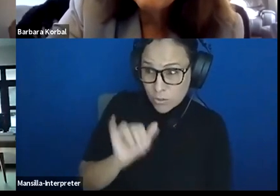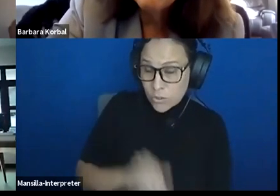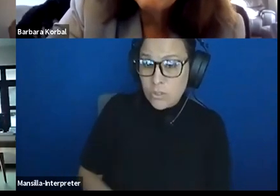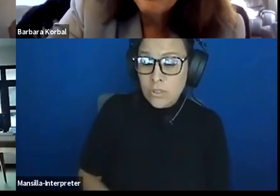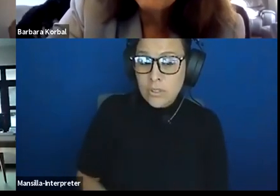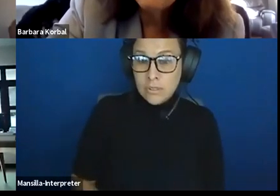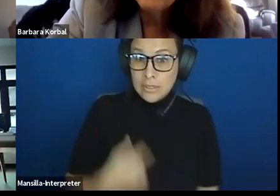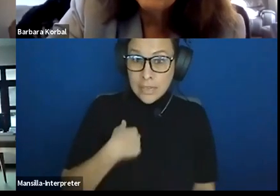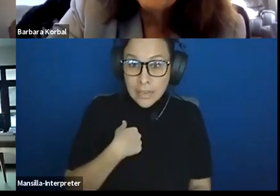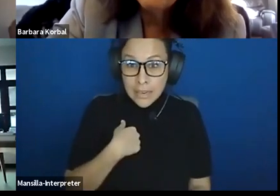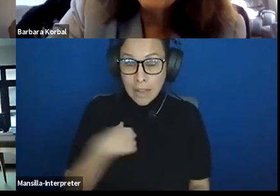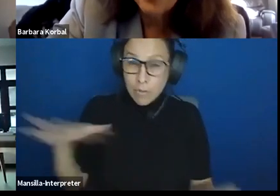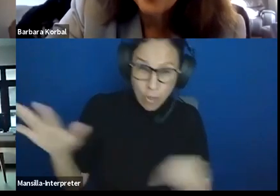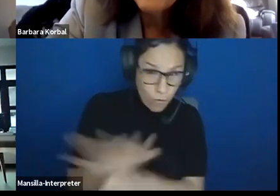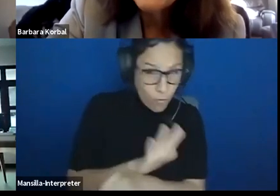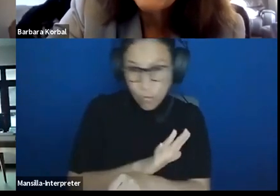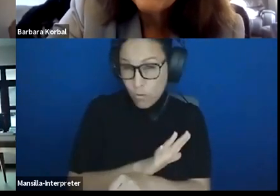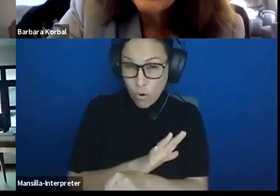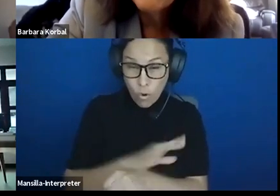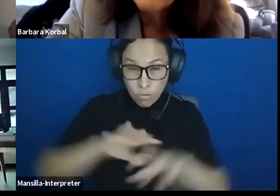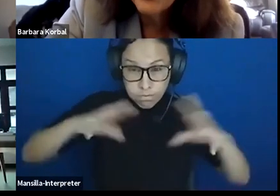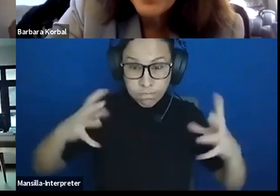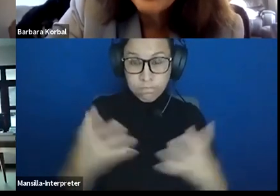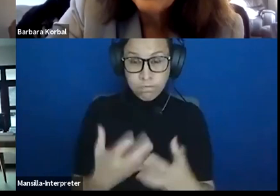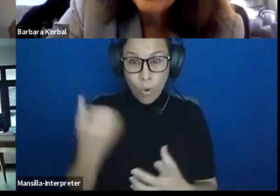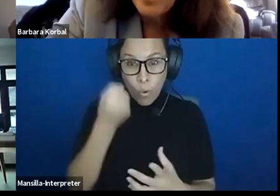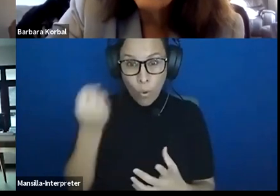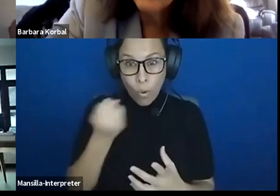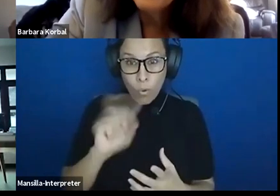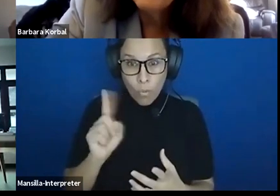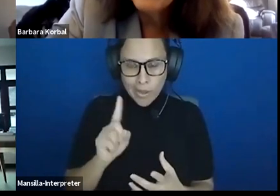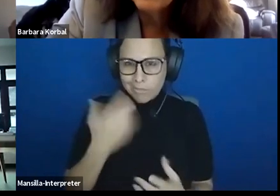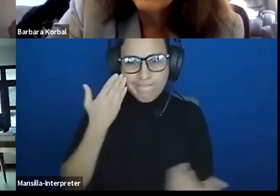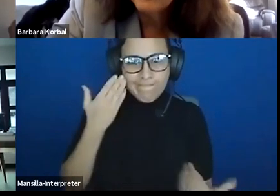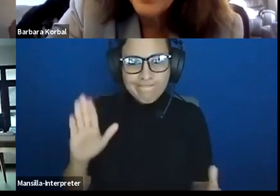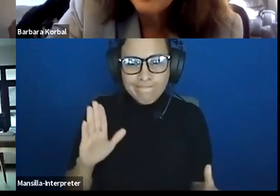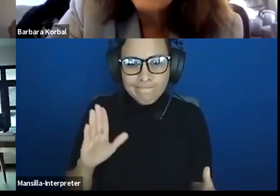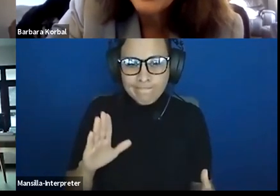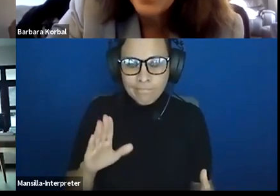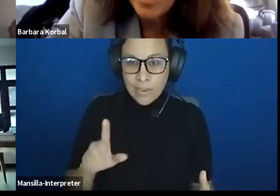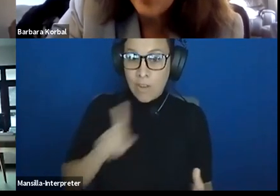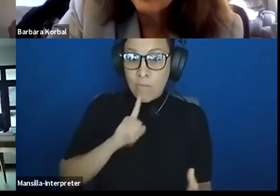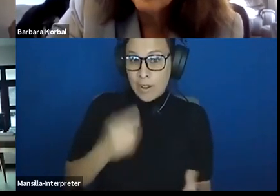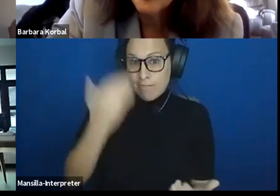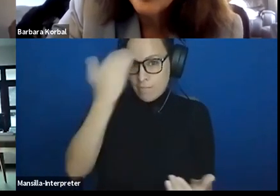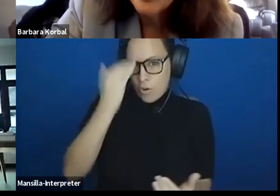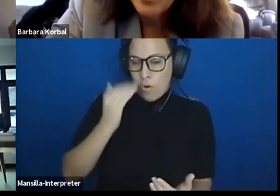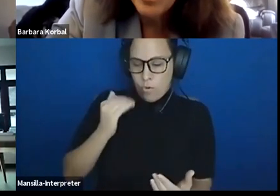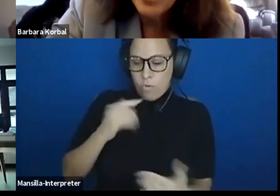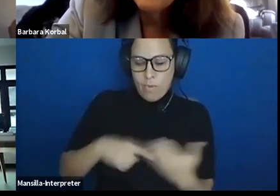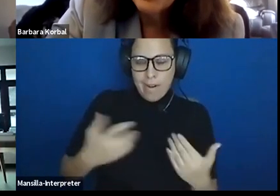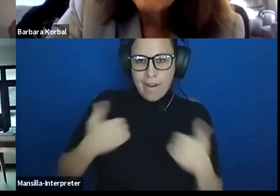not know where the full corpus is located. I'm really familiar with what we have in our